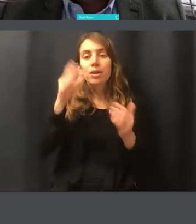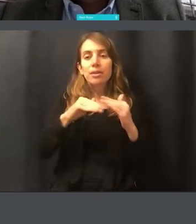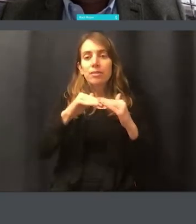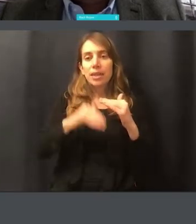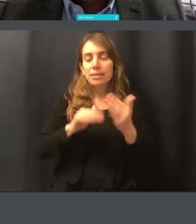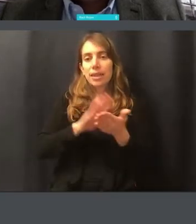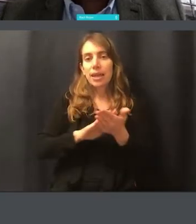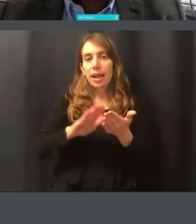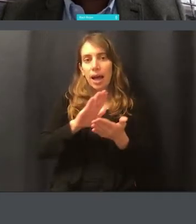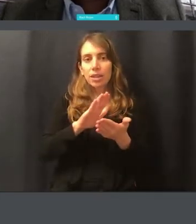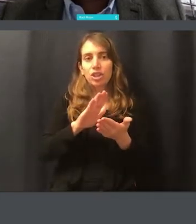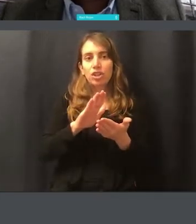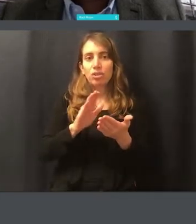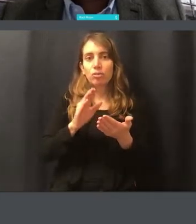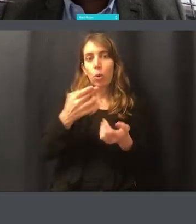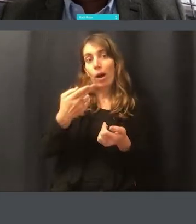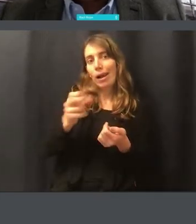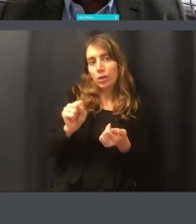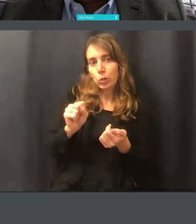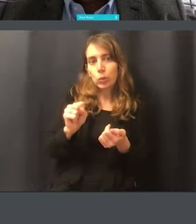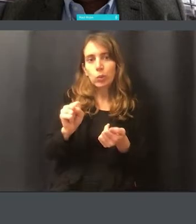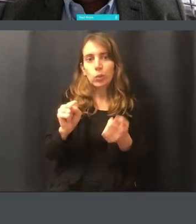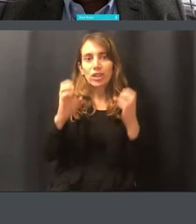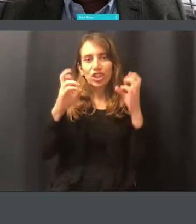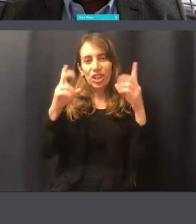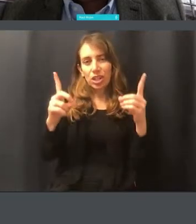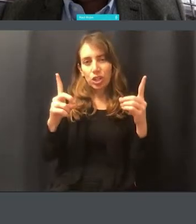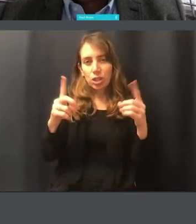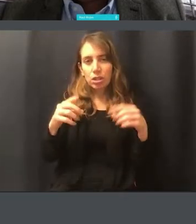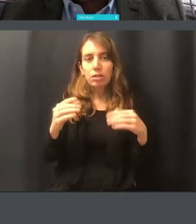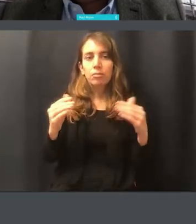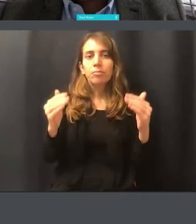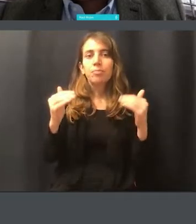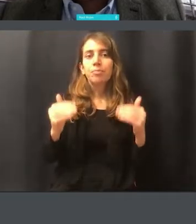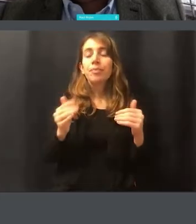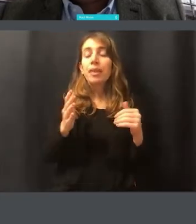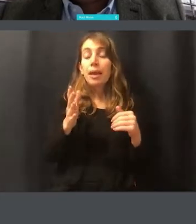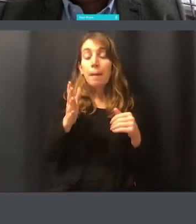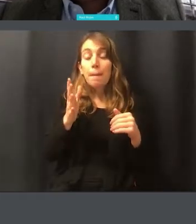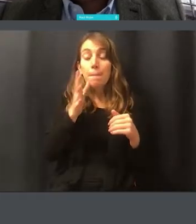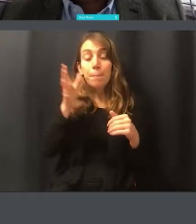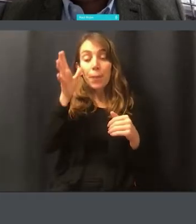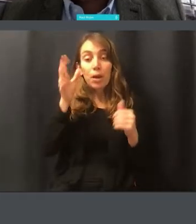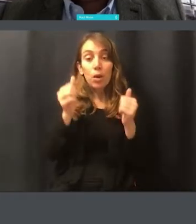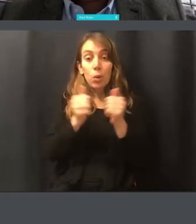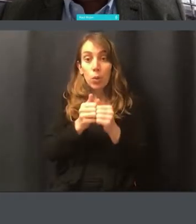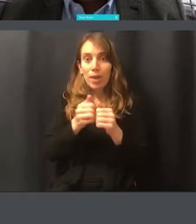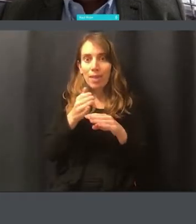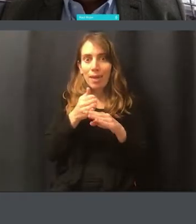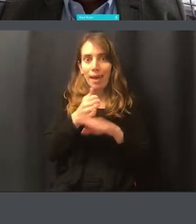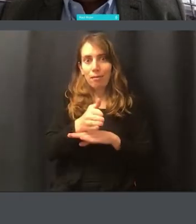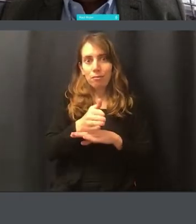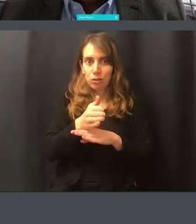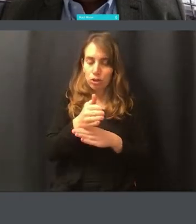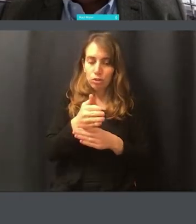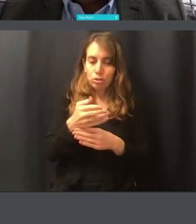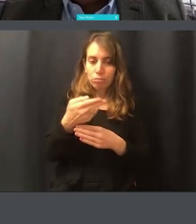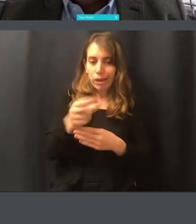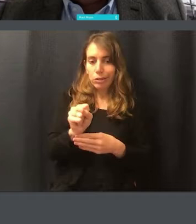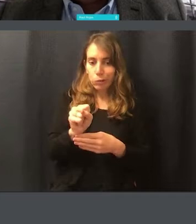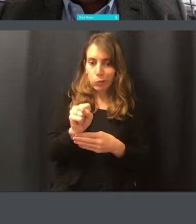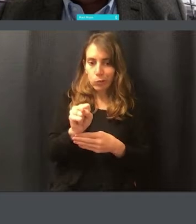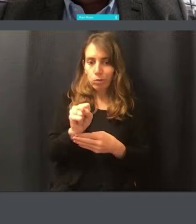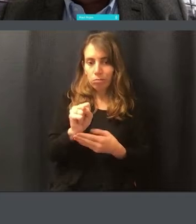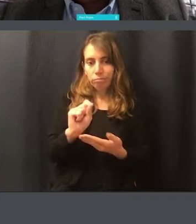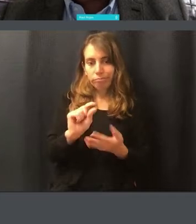more here, a lot less here, right? Parent with a post-secondary degree, a lot more here, a lot less here. Obviously, a